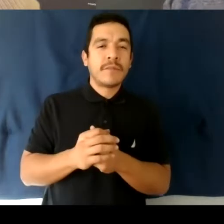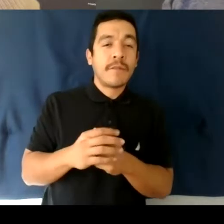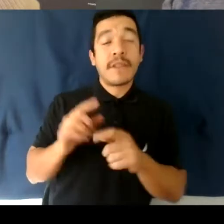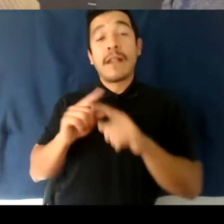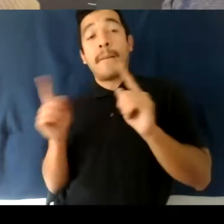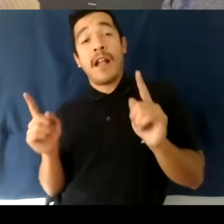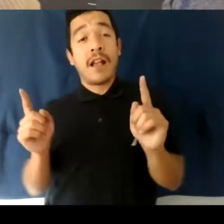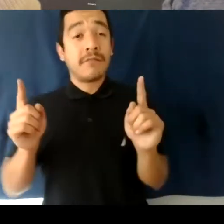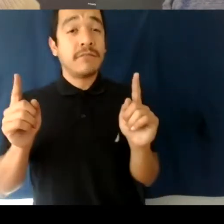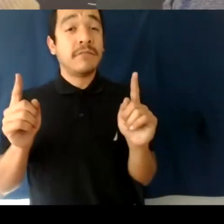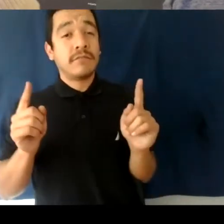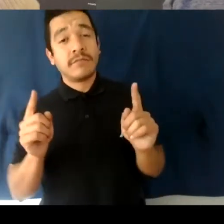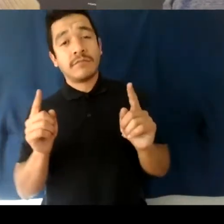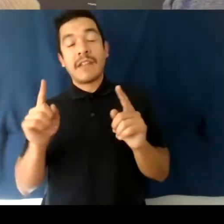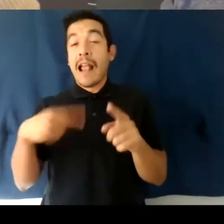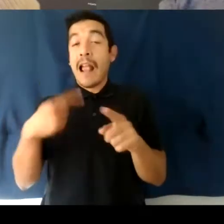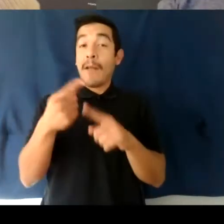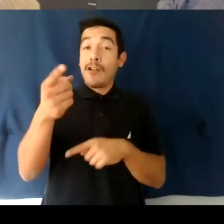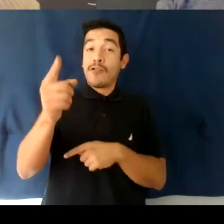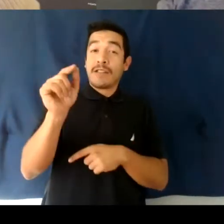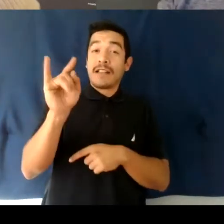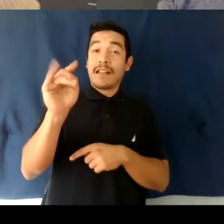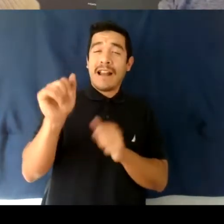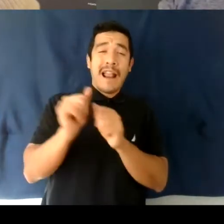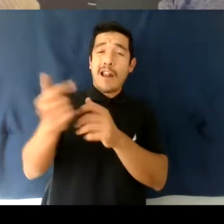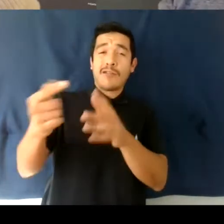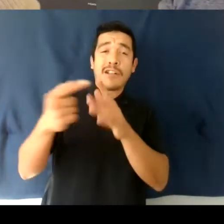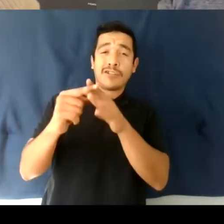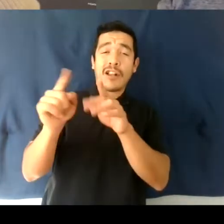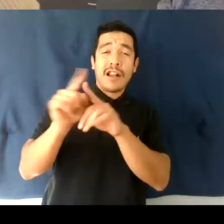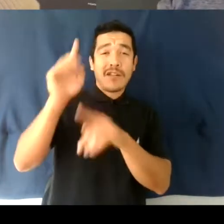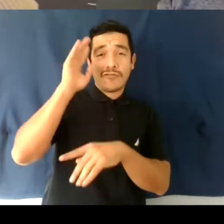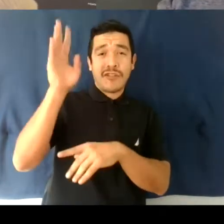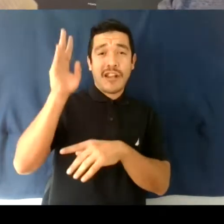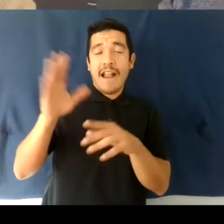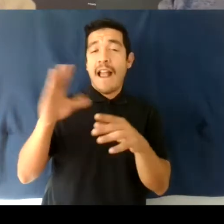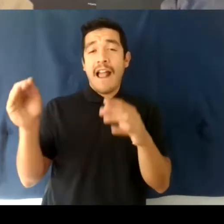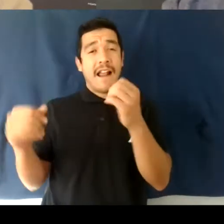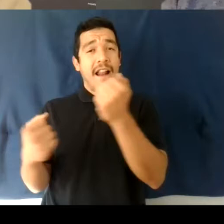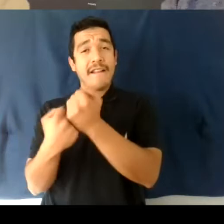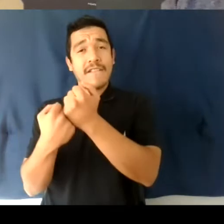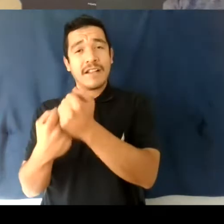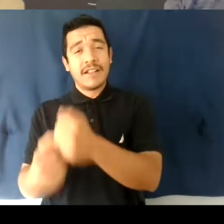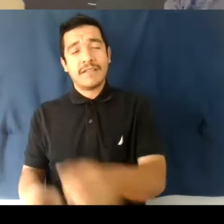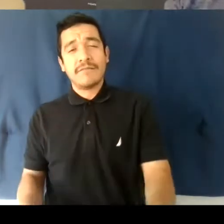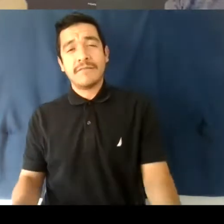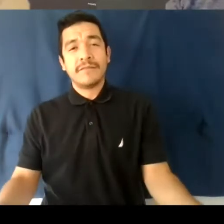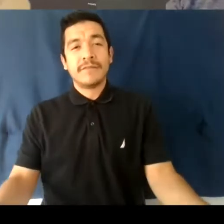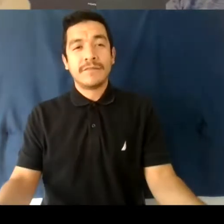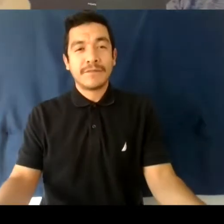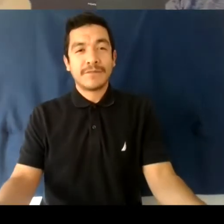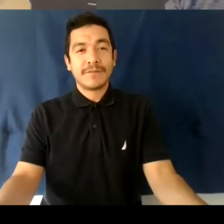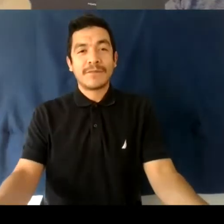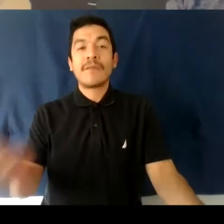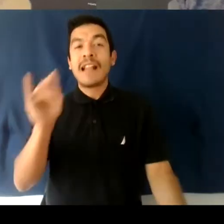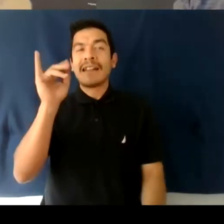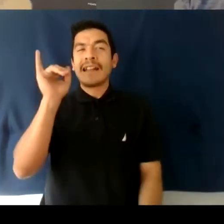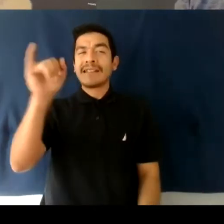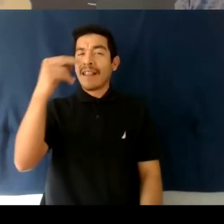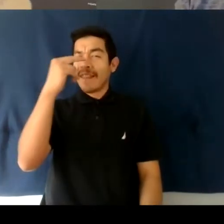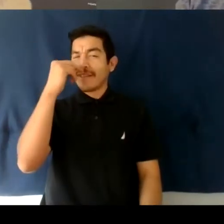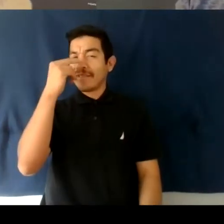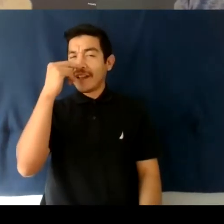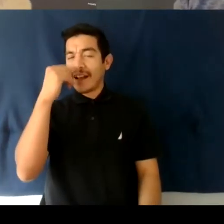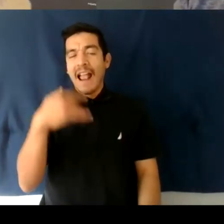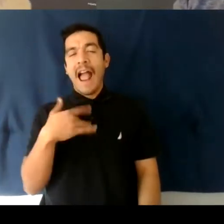but how about you? How did you get started as a creative and an advocate? That is so funny. I probably feel